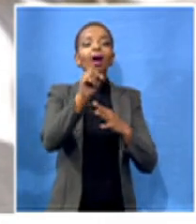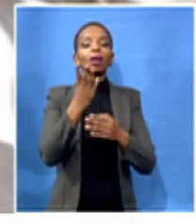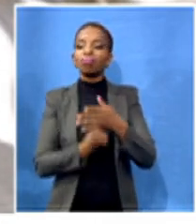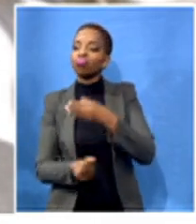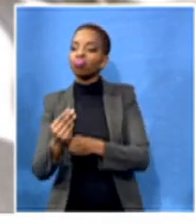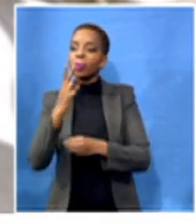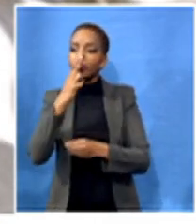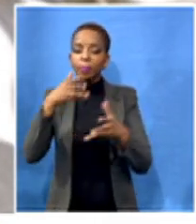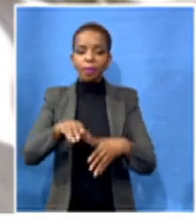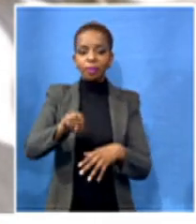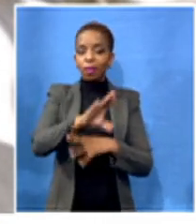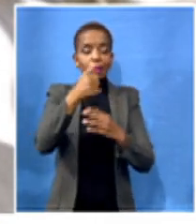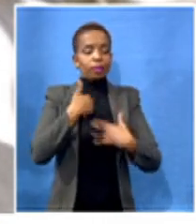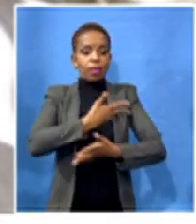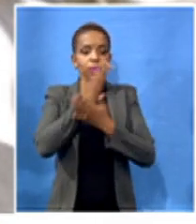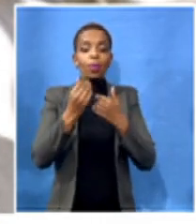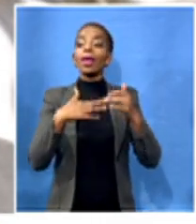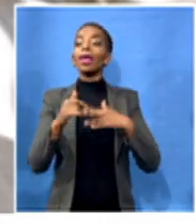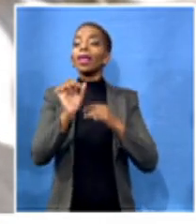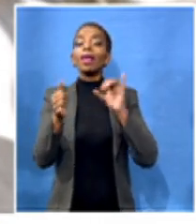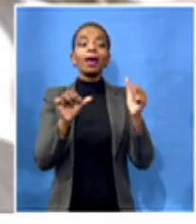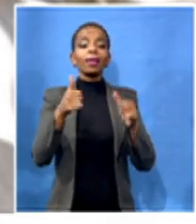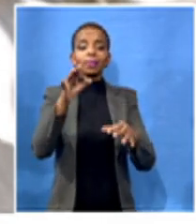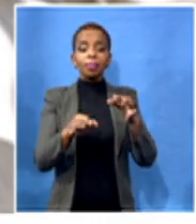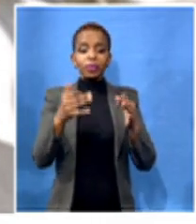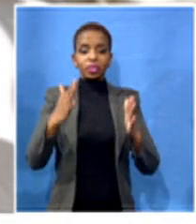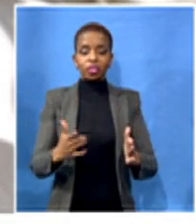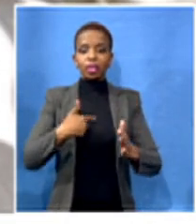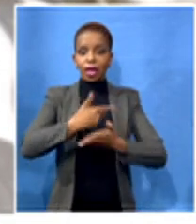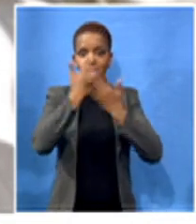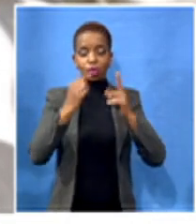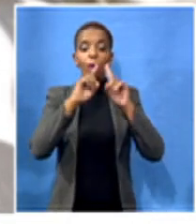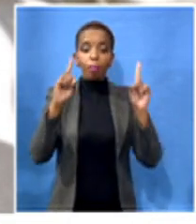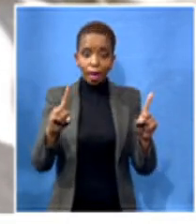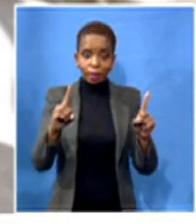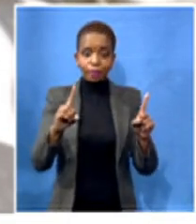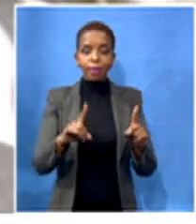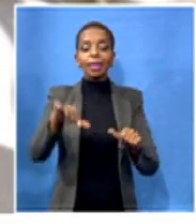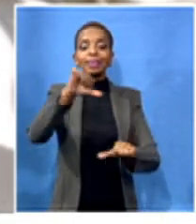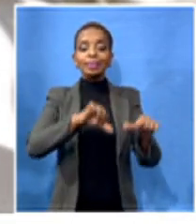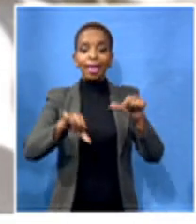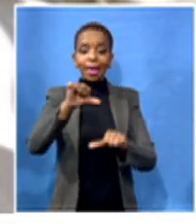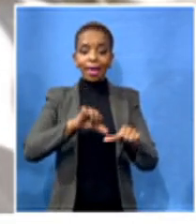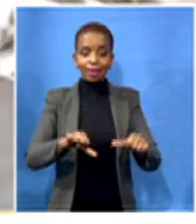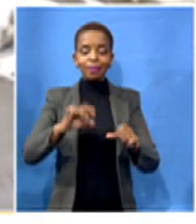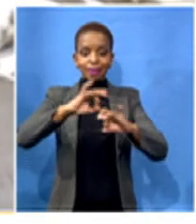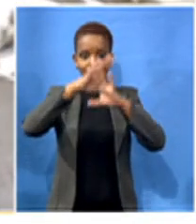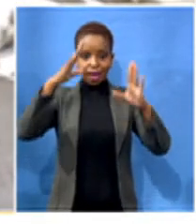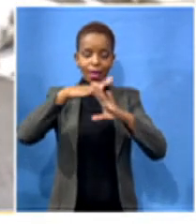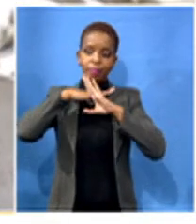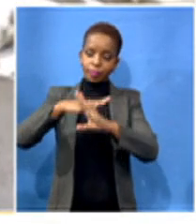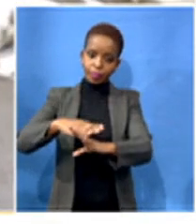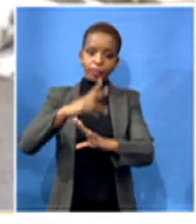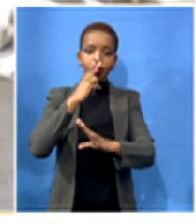implicated in crime. She may be implicated in crime or not, but the science here stands clearly against the smoke. All right,